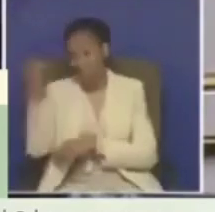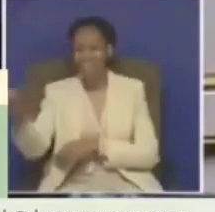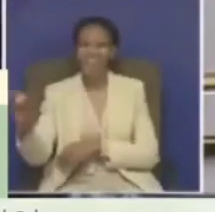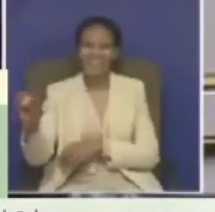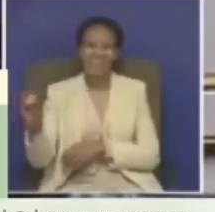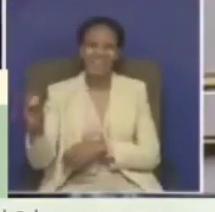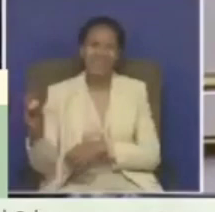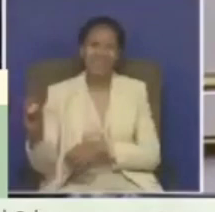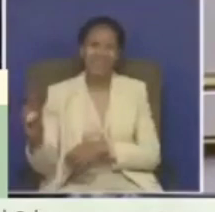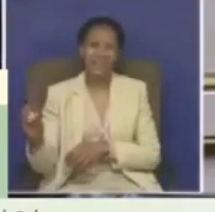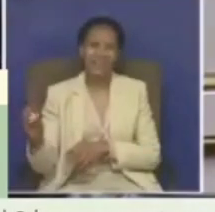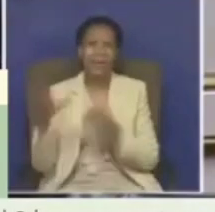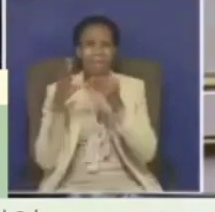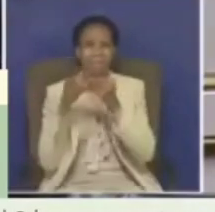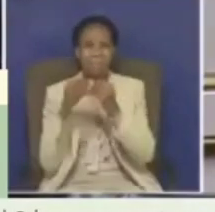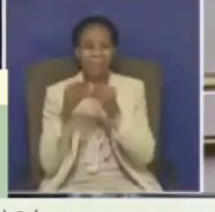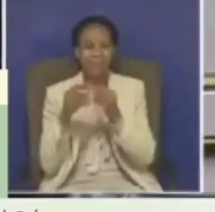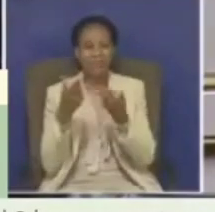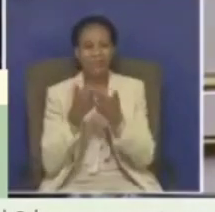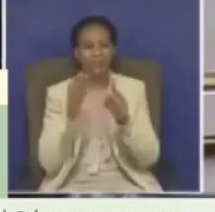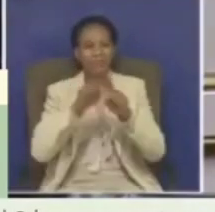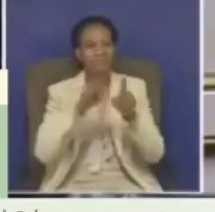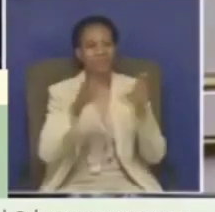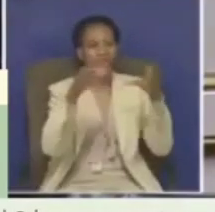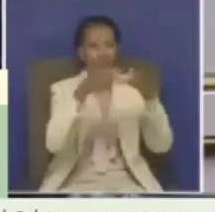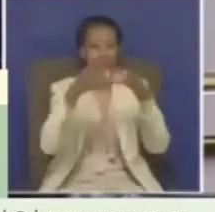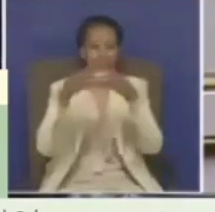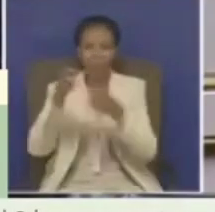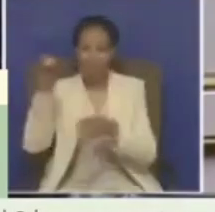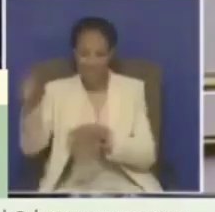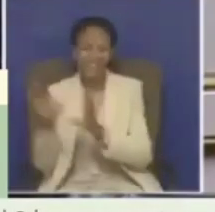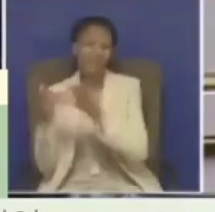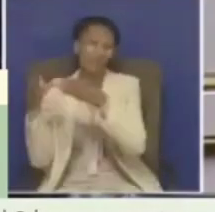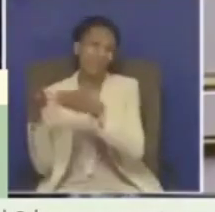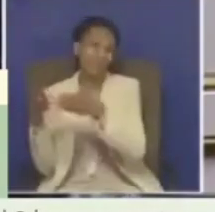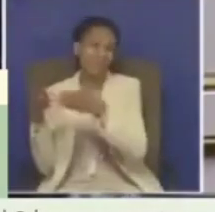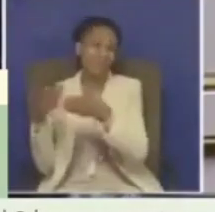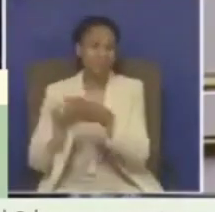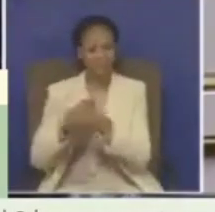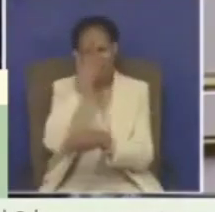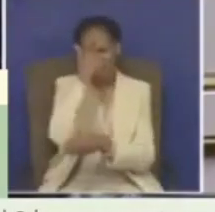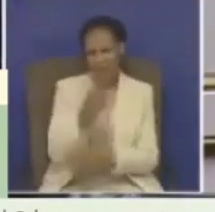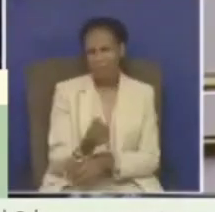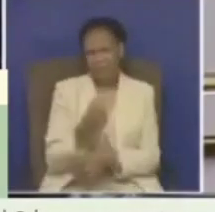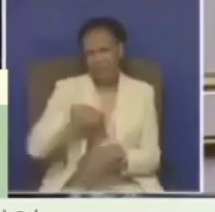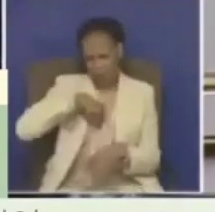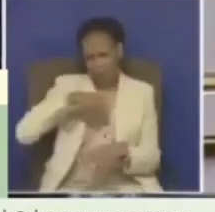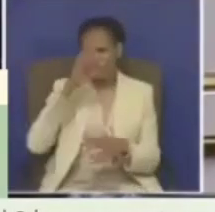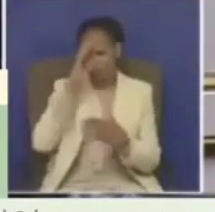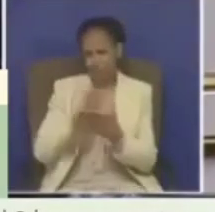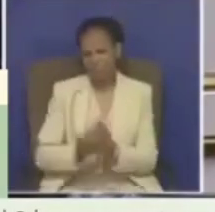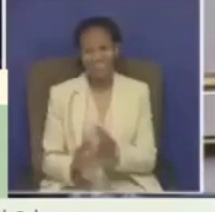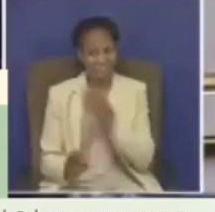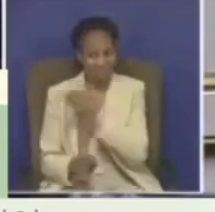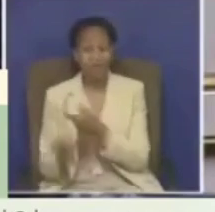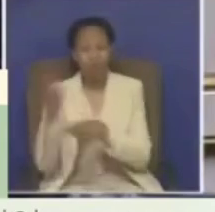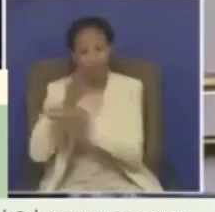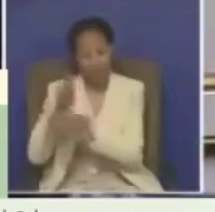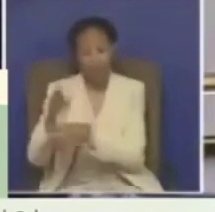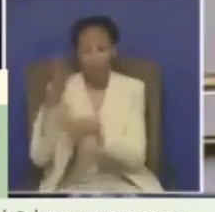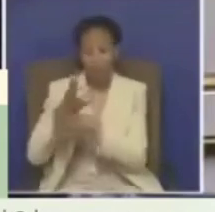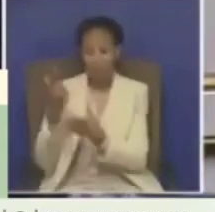with members of several political parties, which I would believe we would trust to do their oversight and their